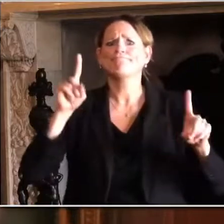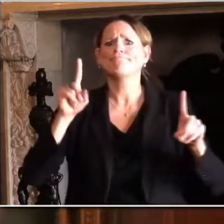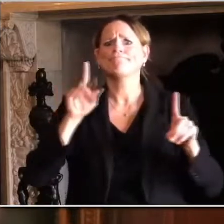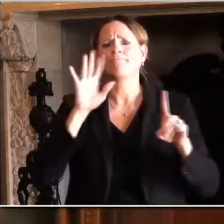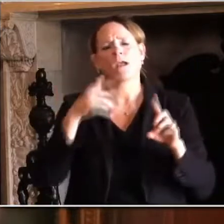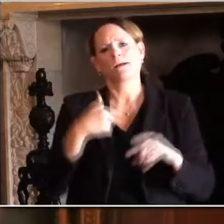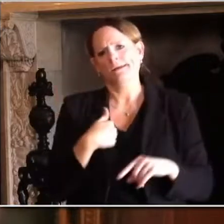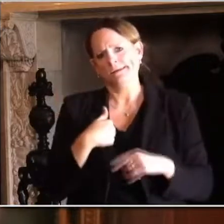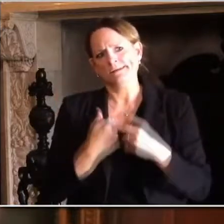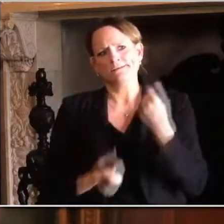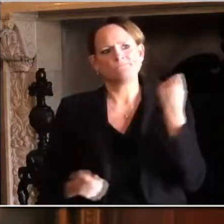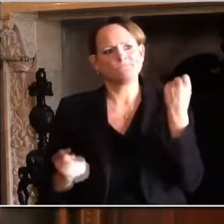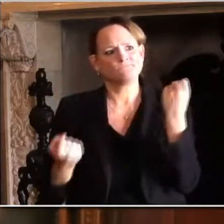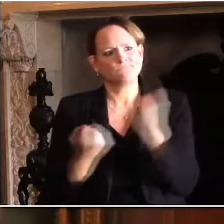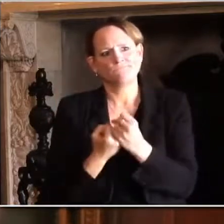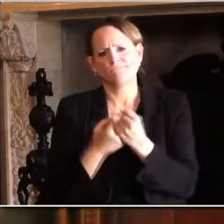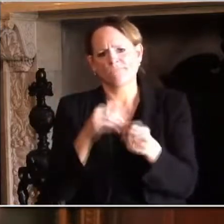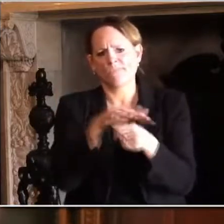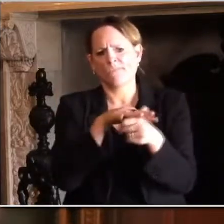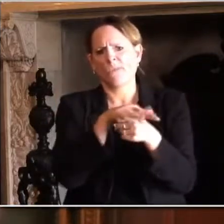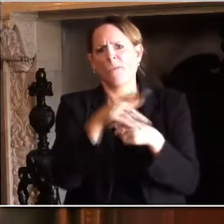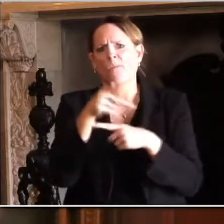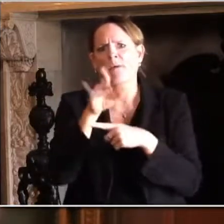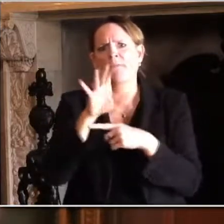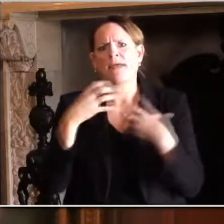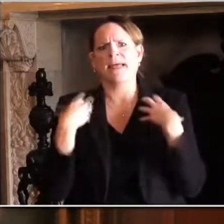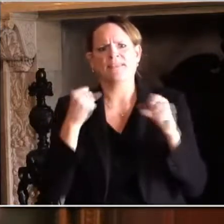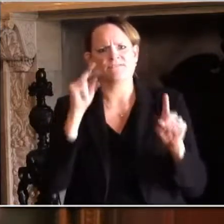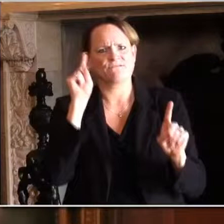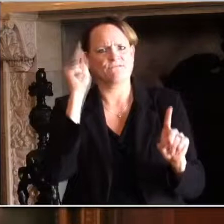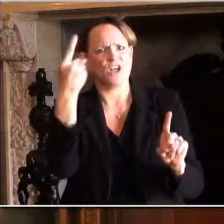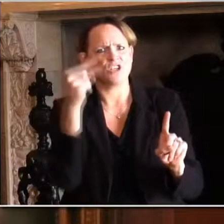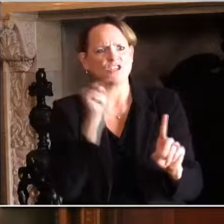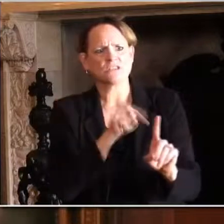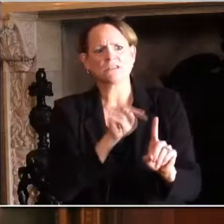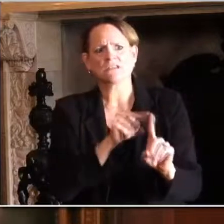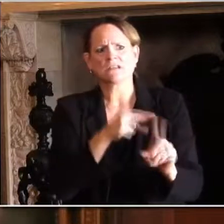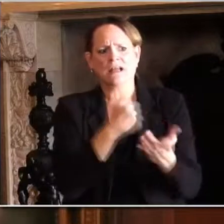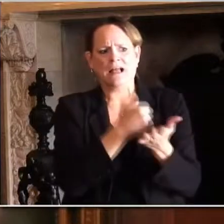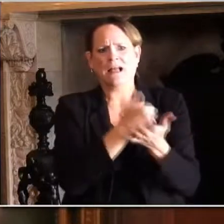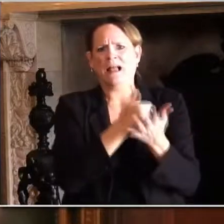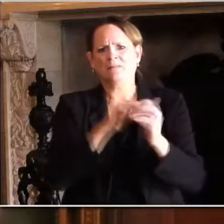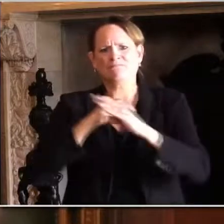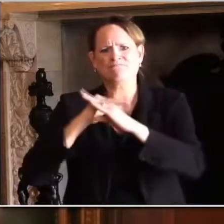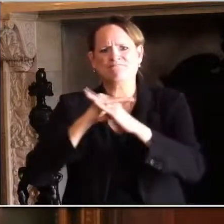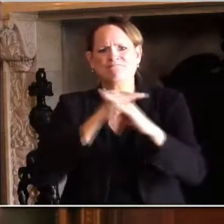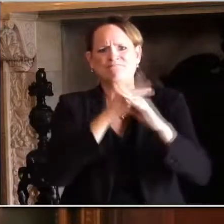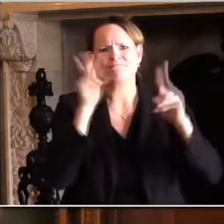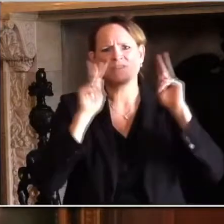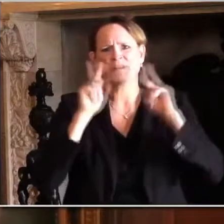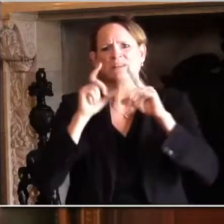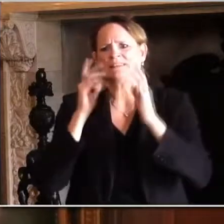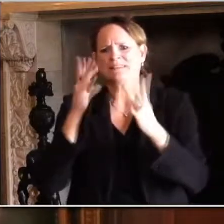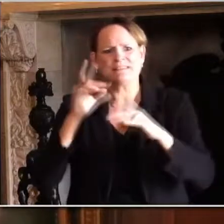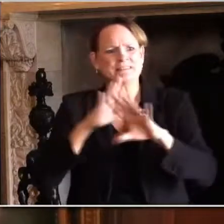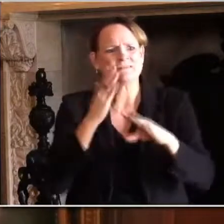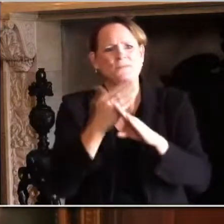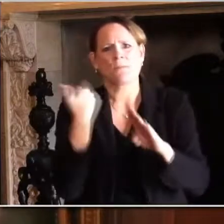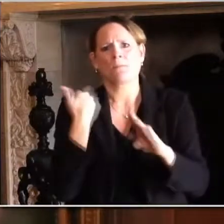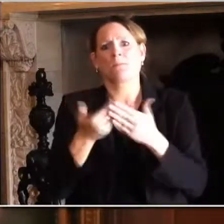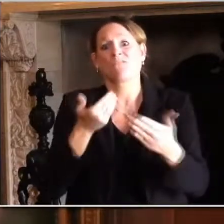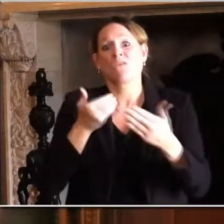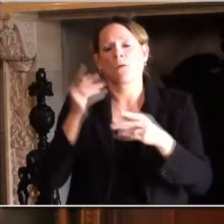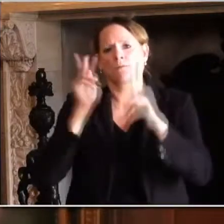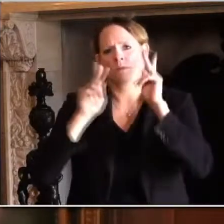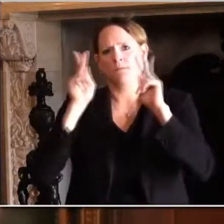the investigation to protect people, because we know that works, that containment strategy. And right now I would say every health officer I've talked to said that they are in a crisis